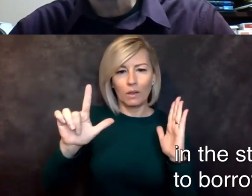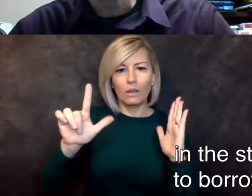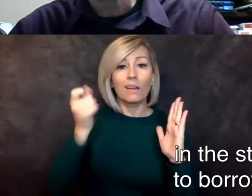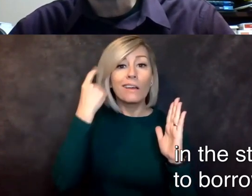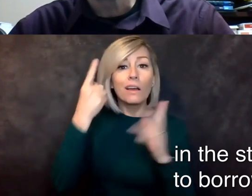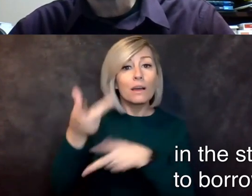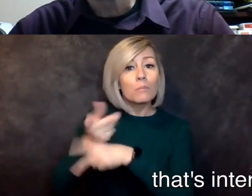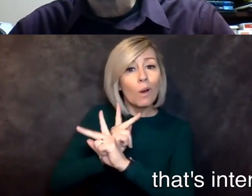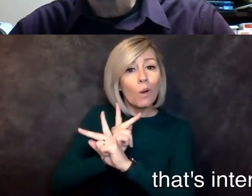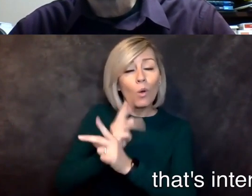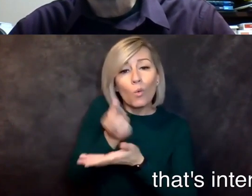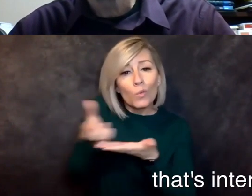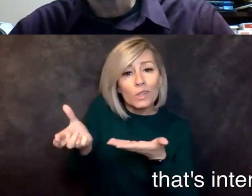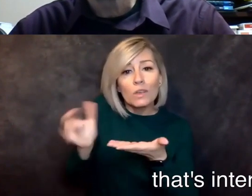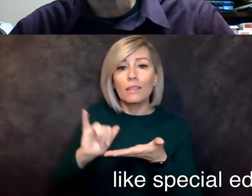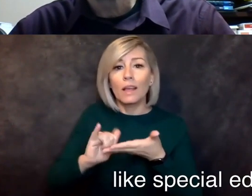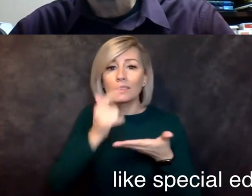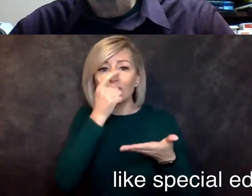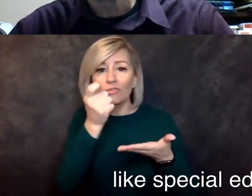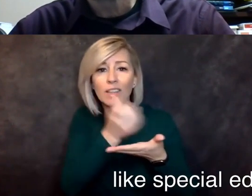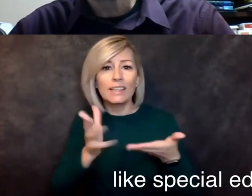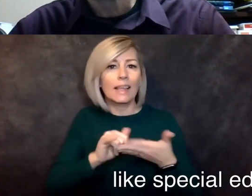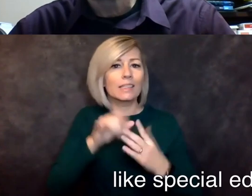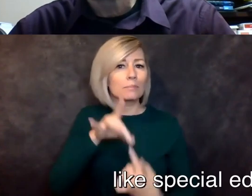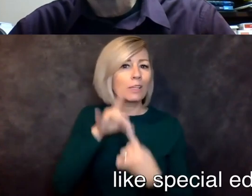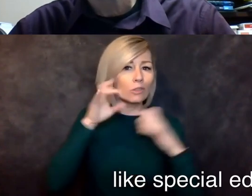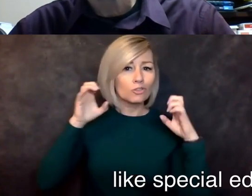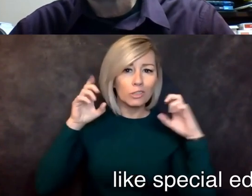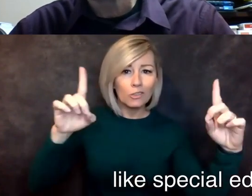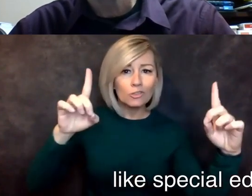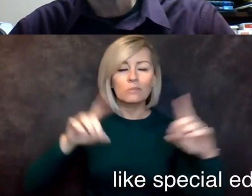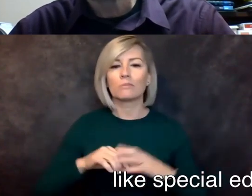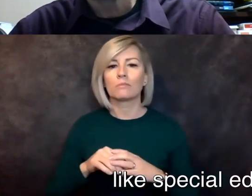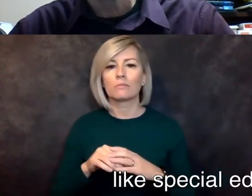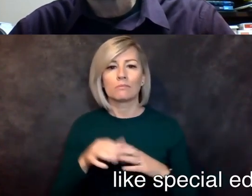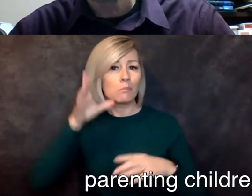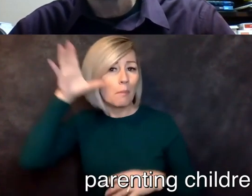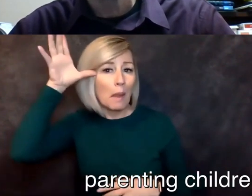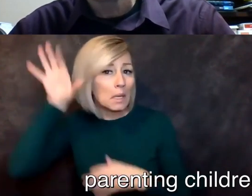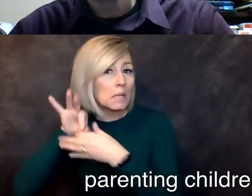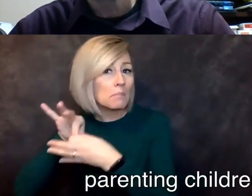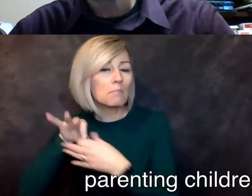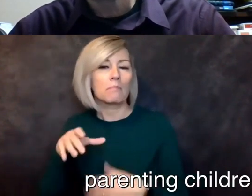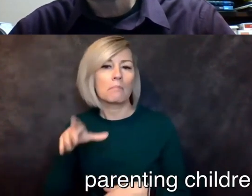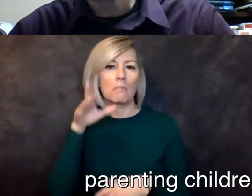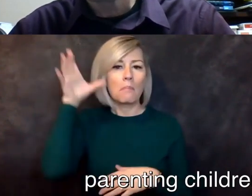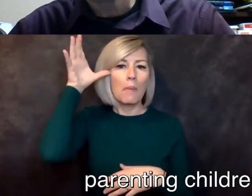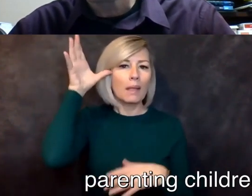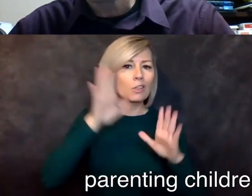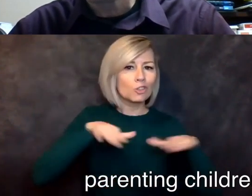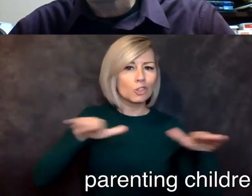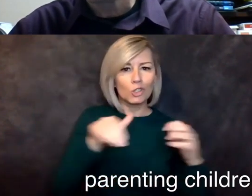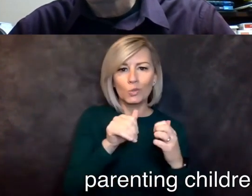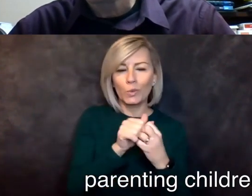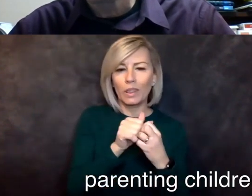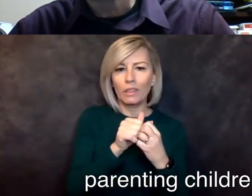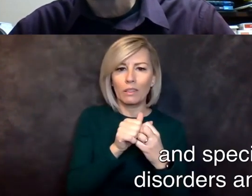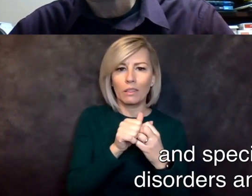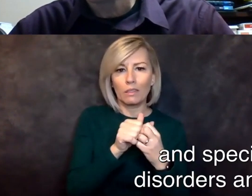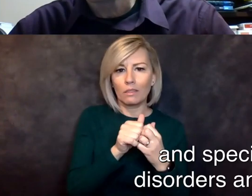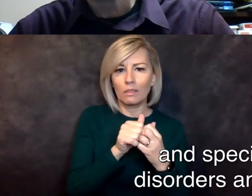resources that's interested in things like special education, parenting, parenting, parenting children with special needs,